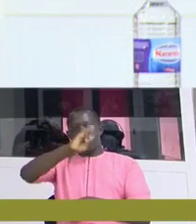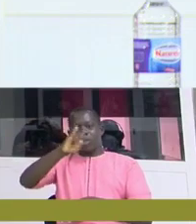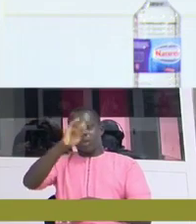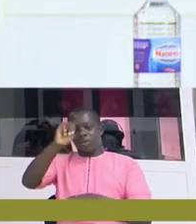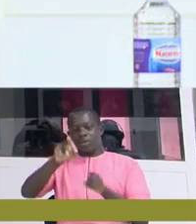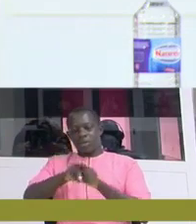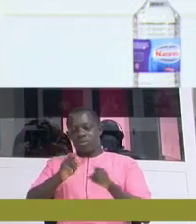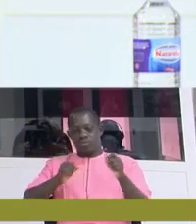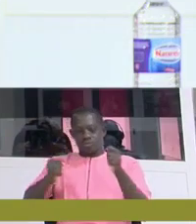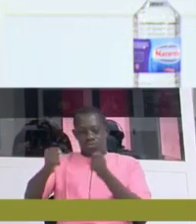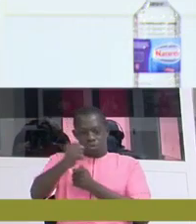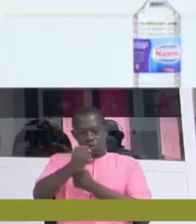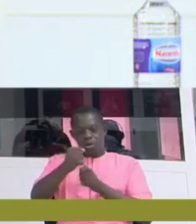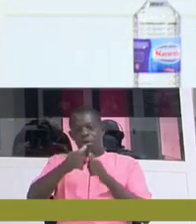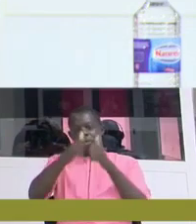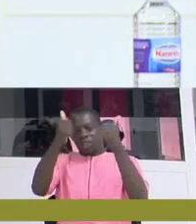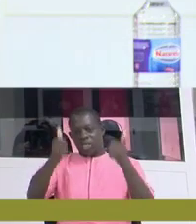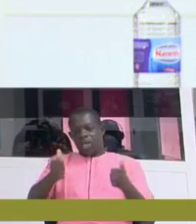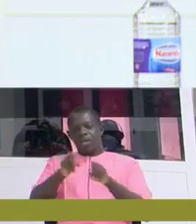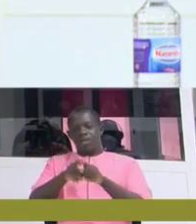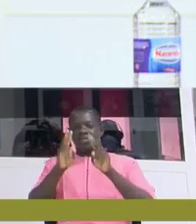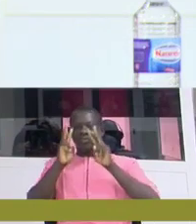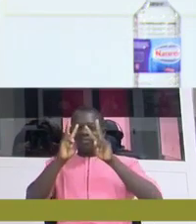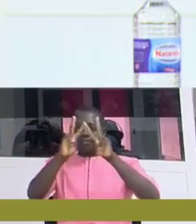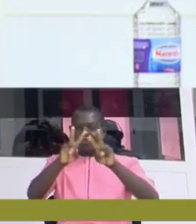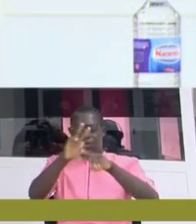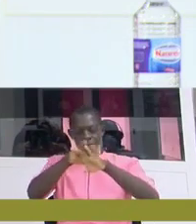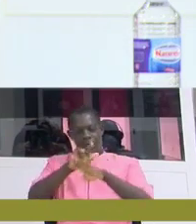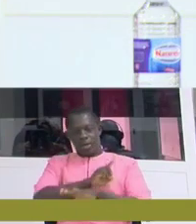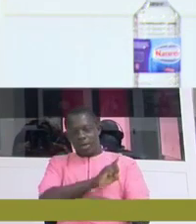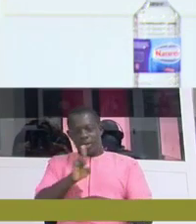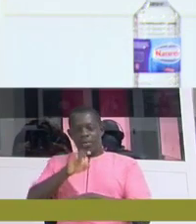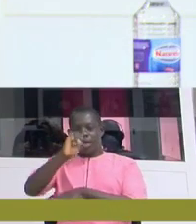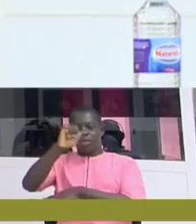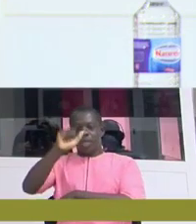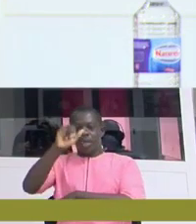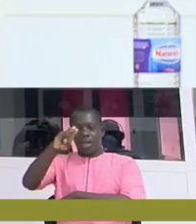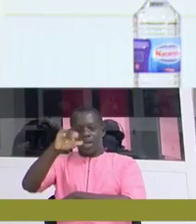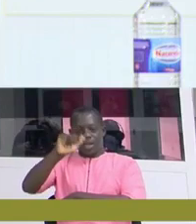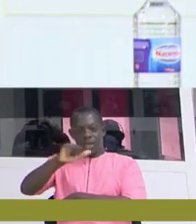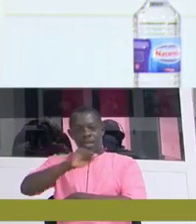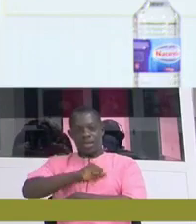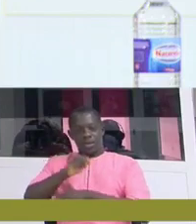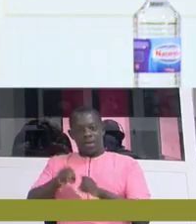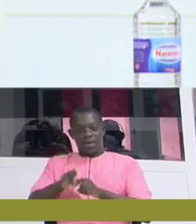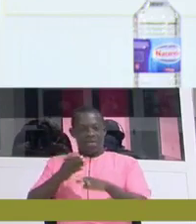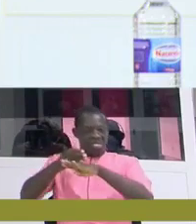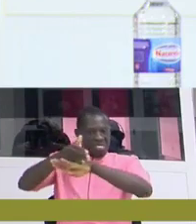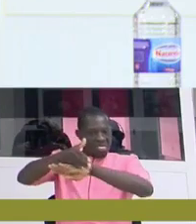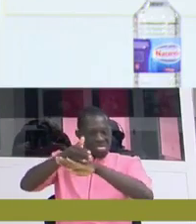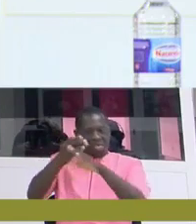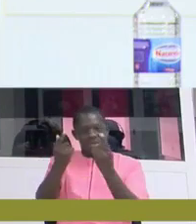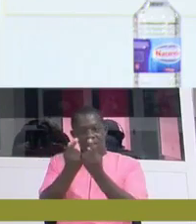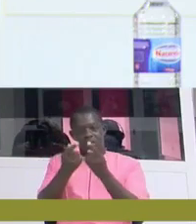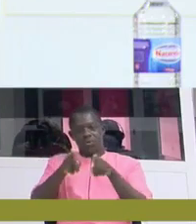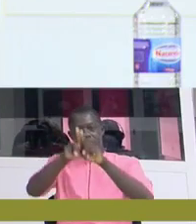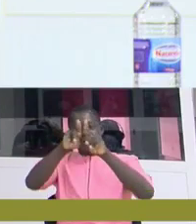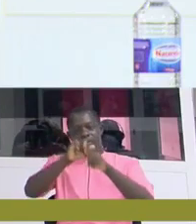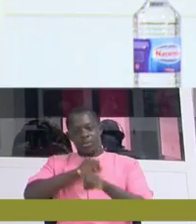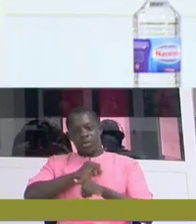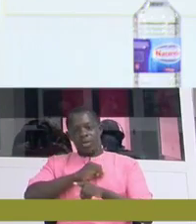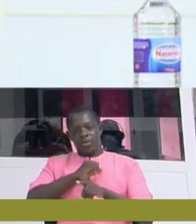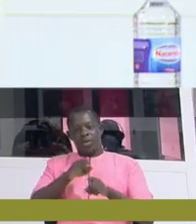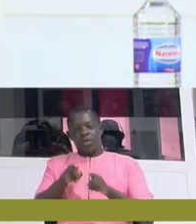He turned his chair, looking at them. Sana was standing. He was having this sword.